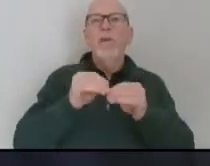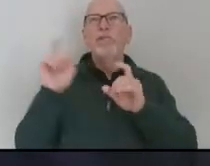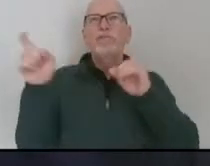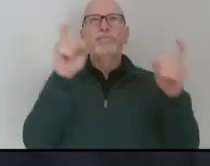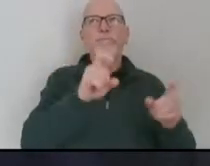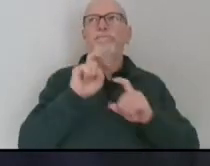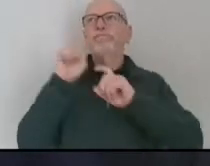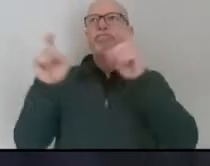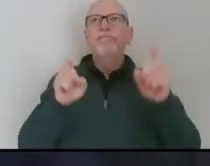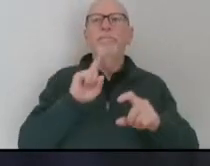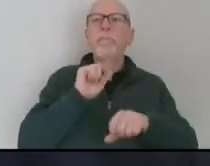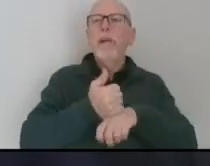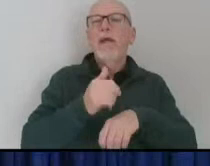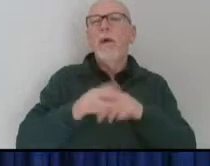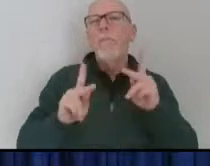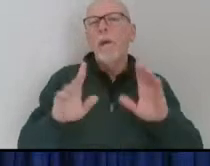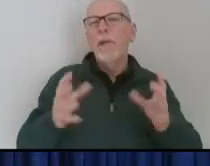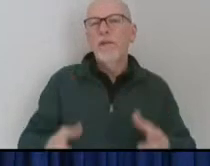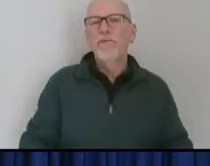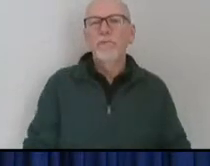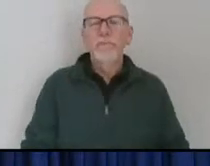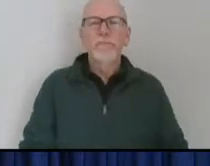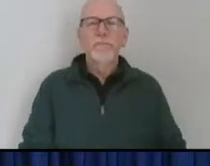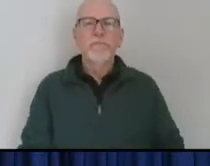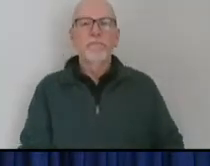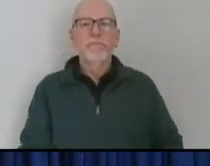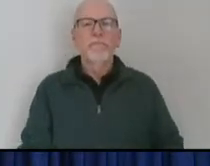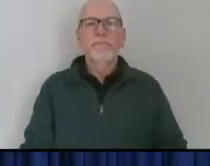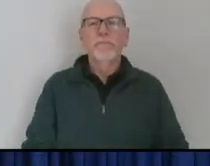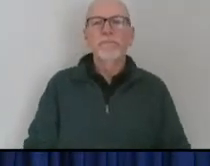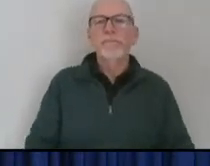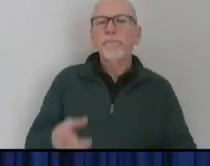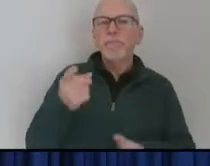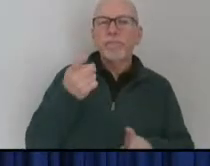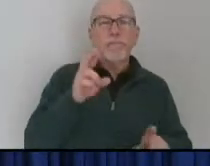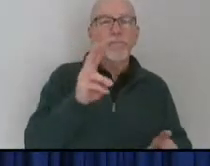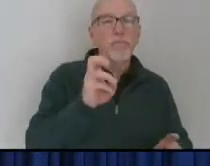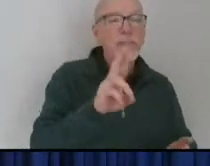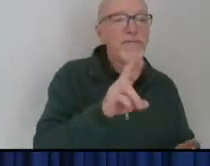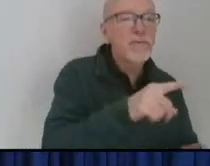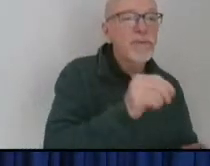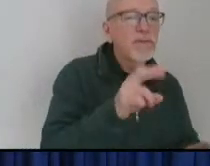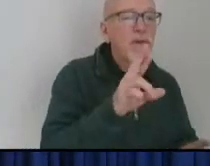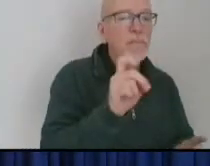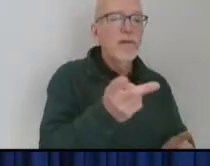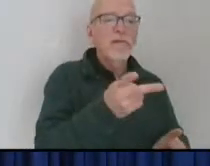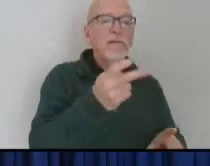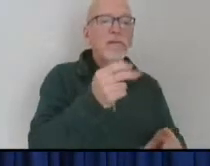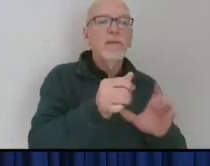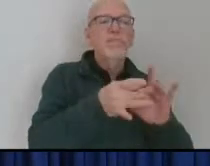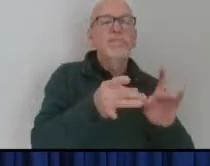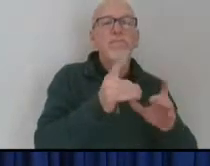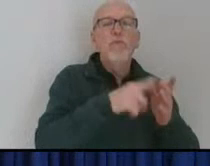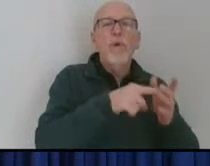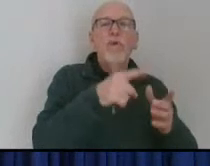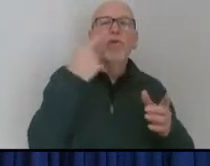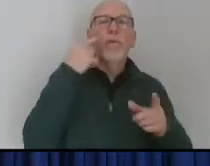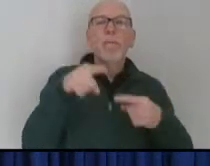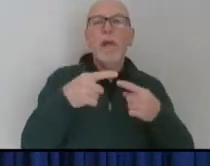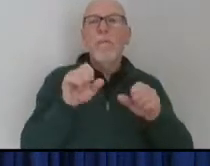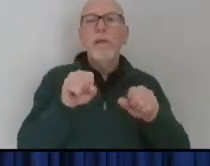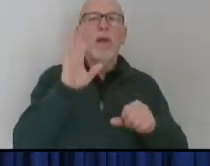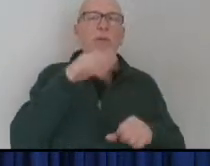on populations. Dr. Weaver, Dr. Box, you want to comment on the latest that you've heard about potential, and I know you don't